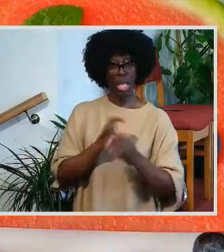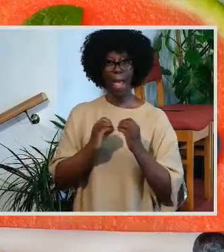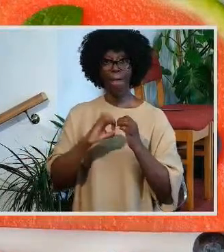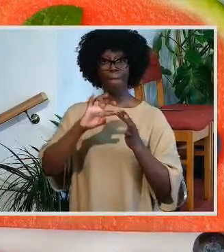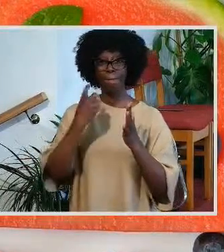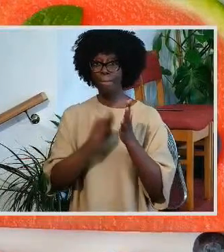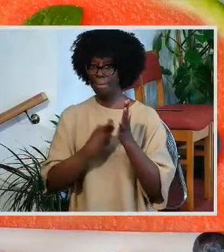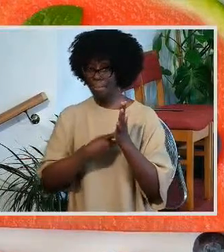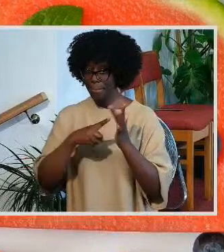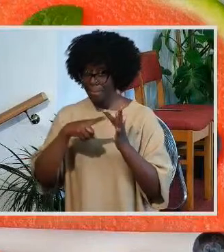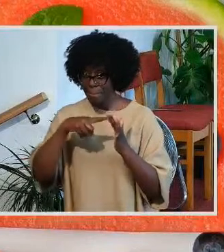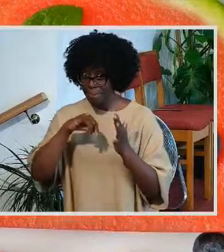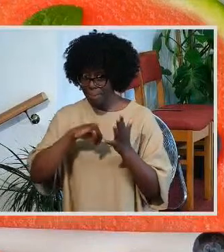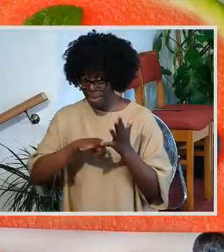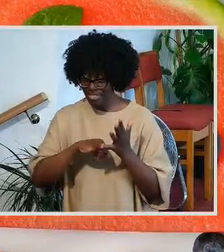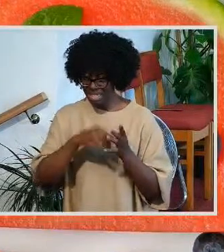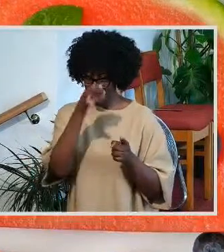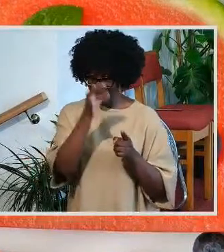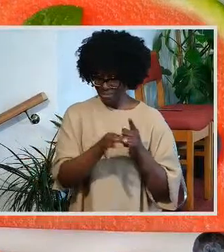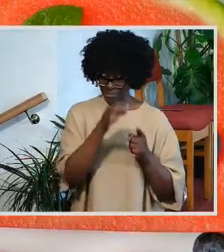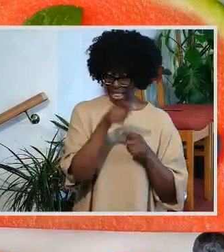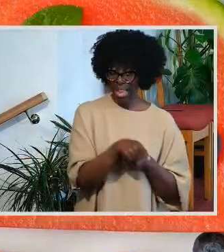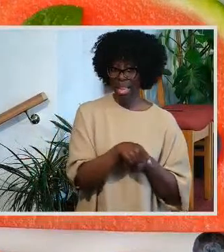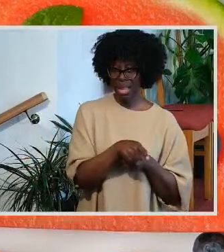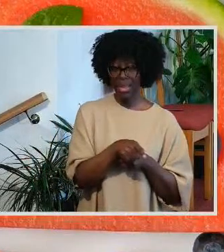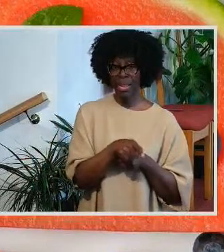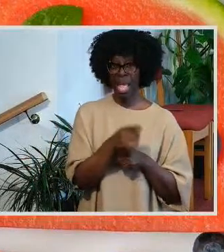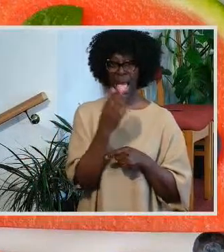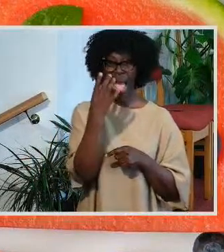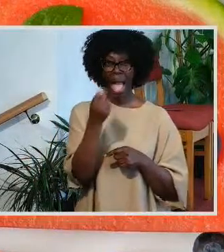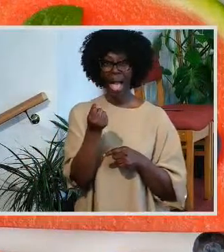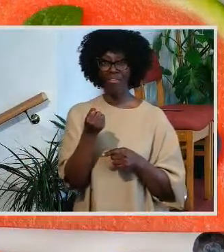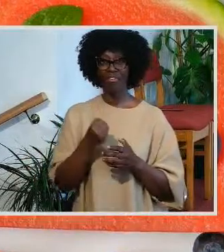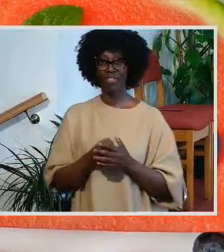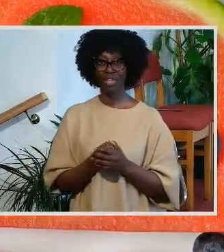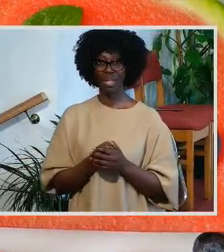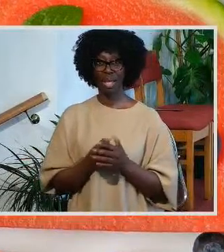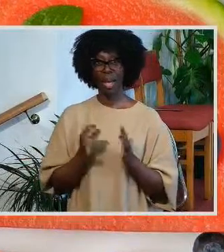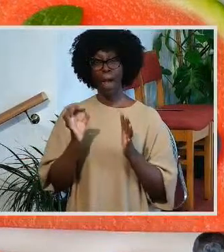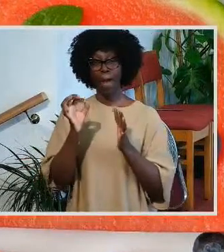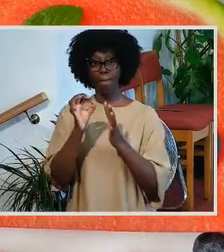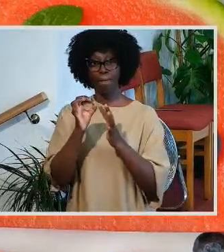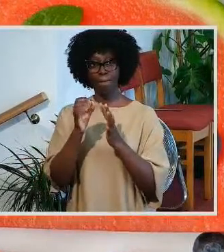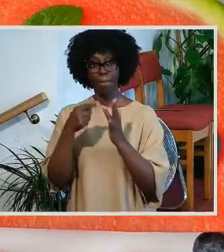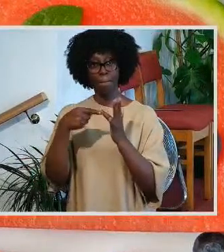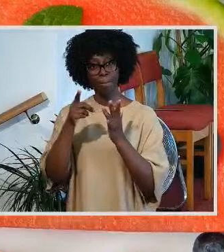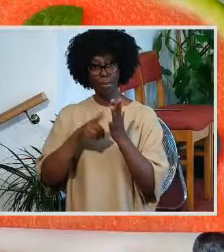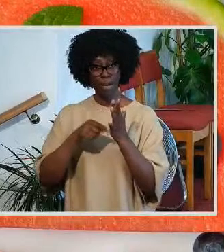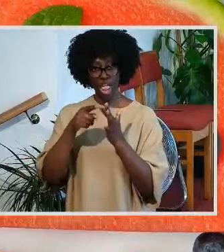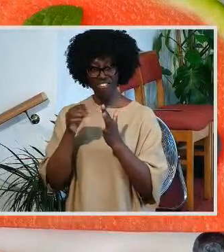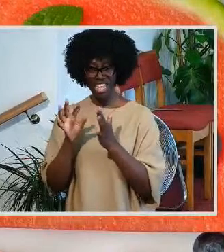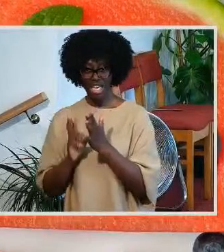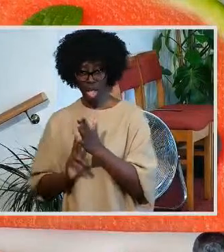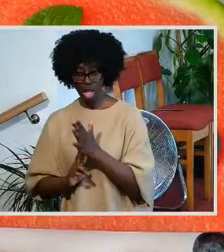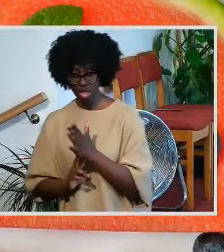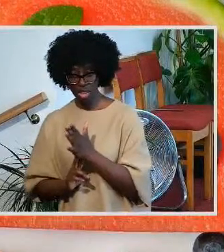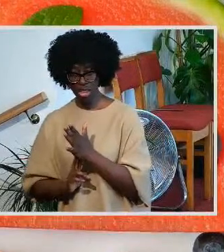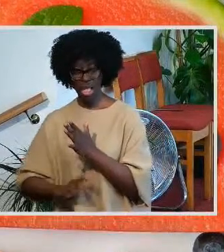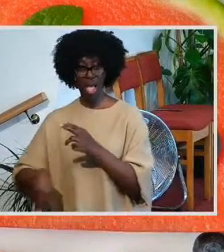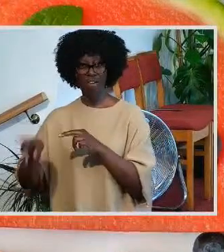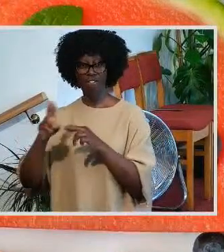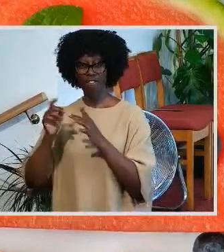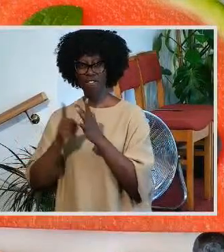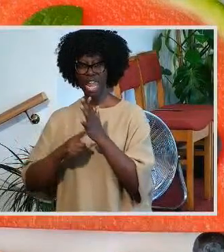in particular have substances which are, the names are things like polyphenols and flavonoids. Those are fancy names.